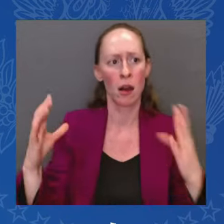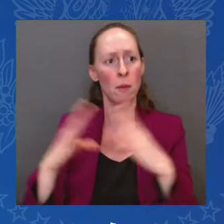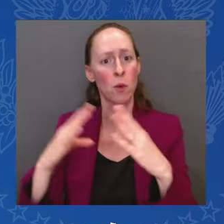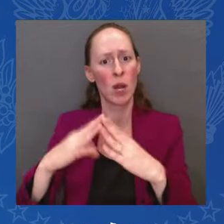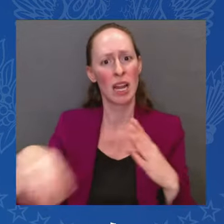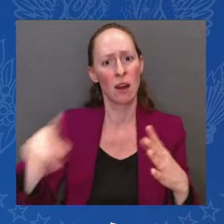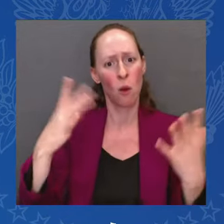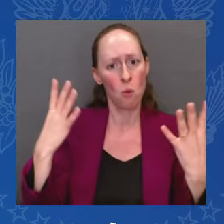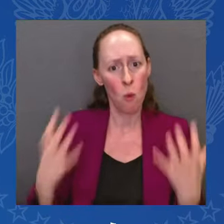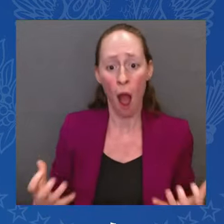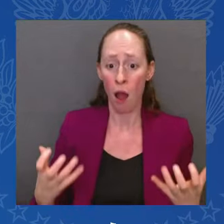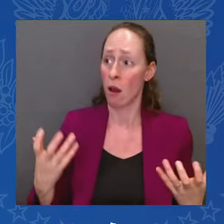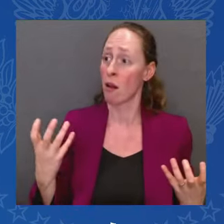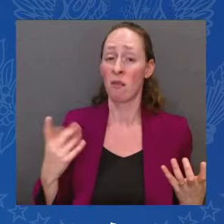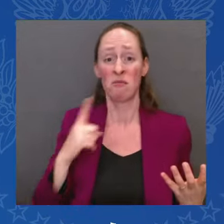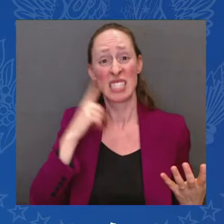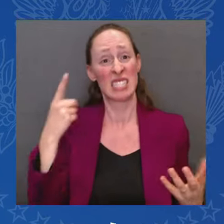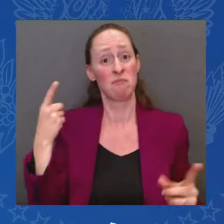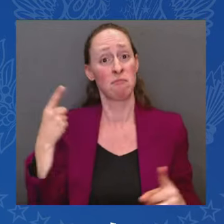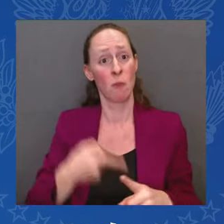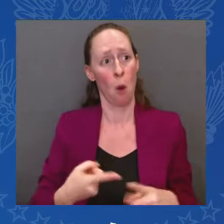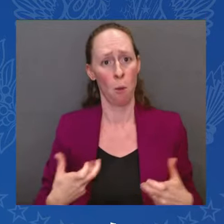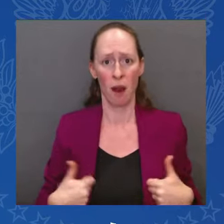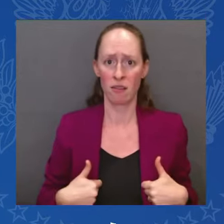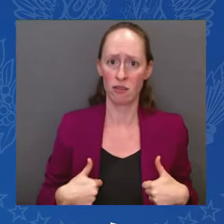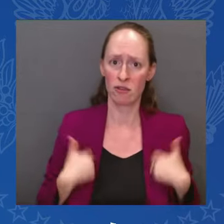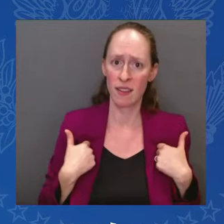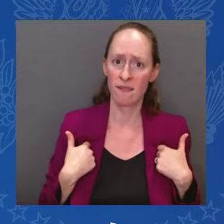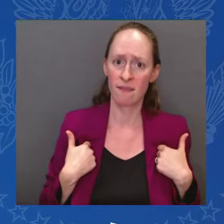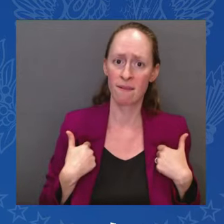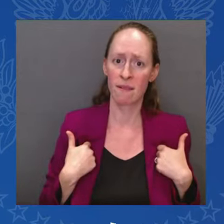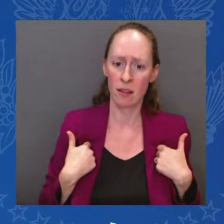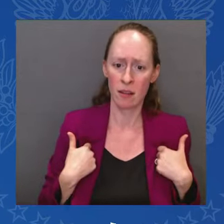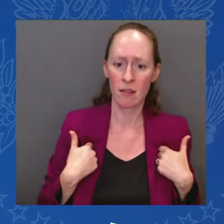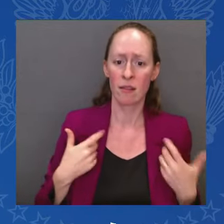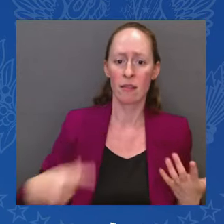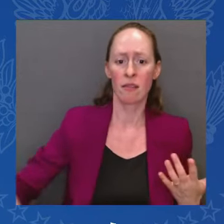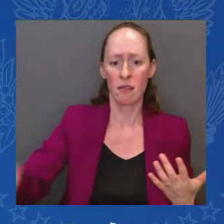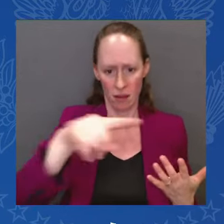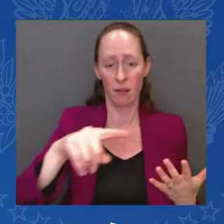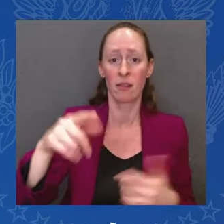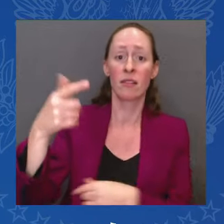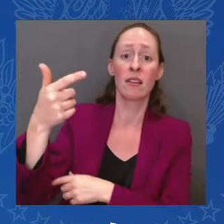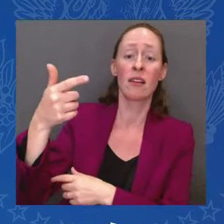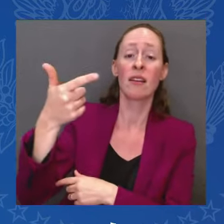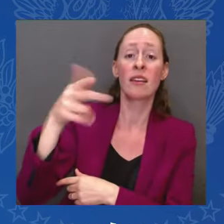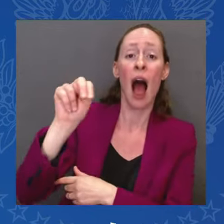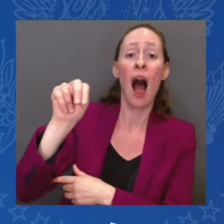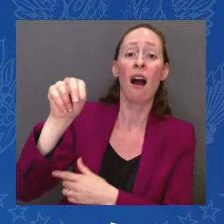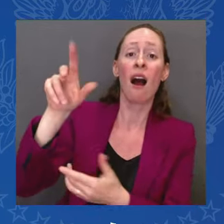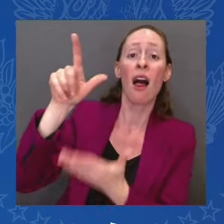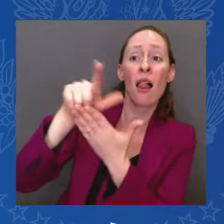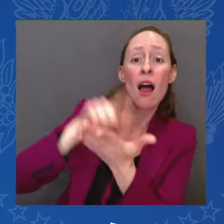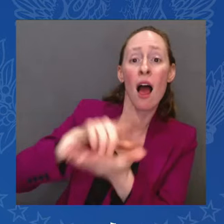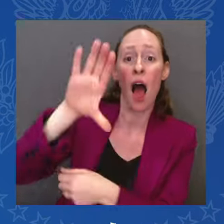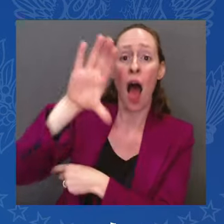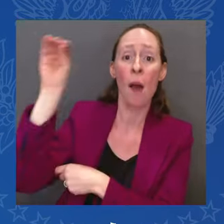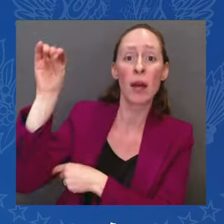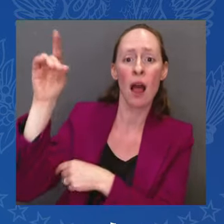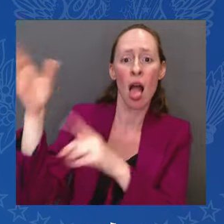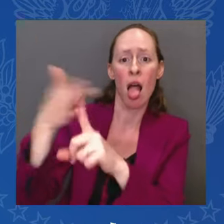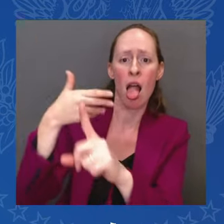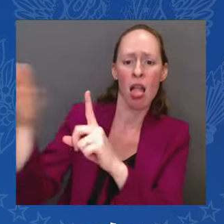been fearless enough to reject the gun lobby and sign into law the first major federal gun legislation passed in nearly 30 years,